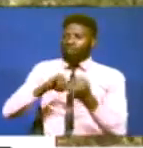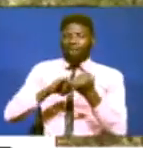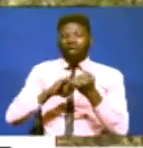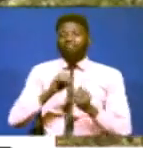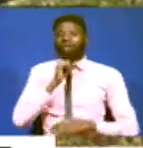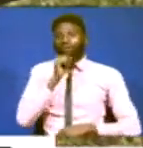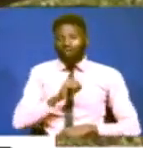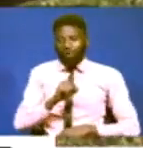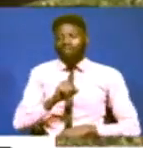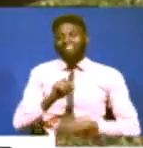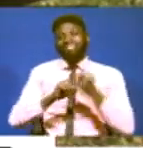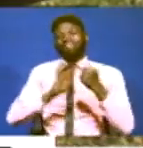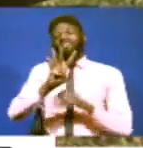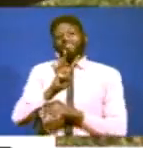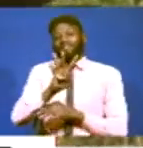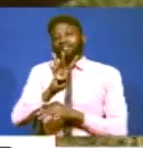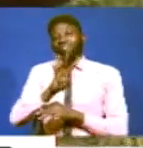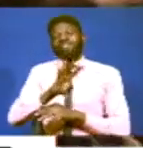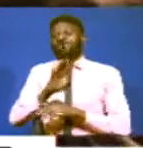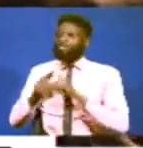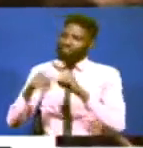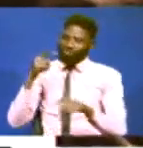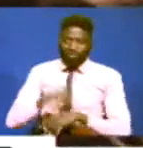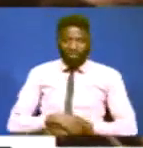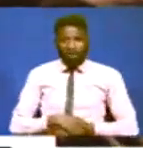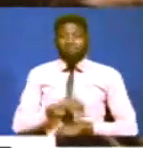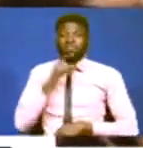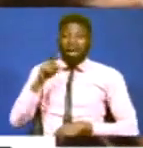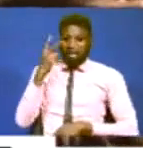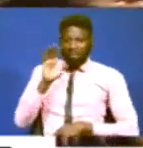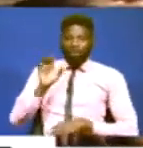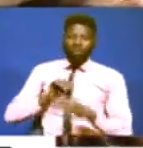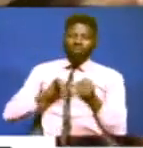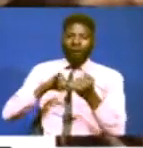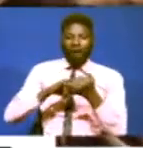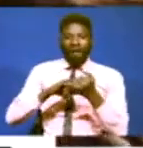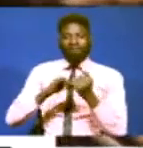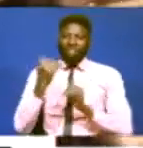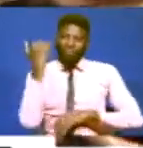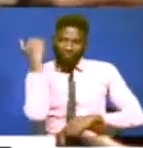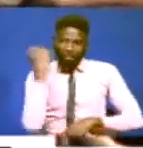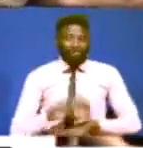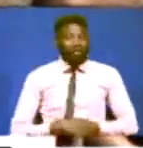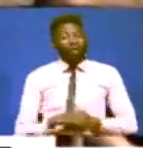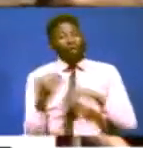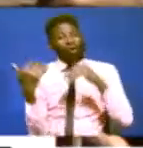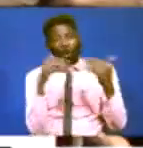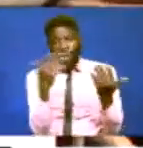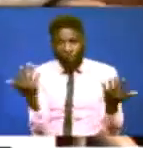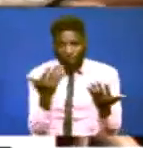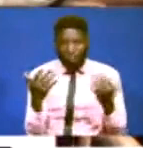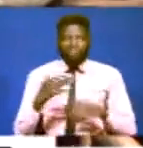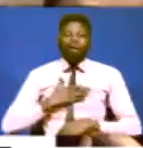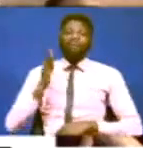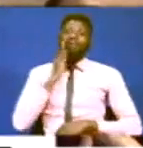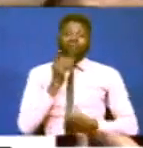said to have suspected his wife of having an affair. Ugombi ilikuwa tu mamangu alitoka hapa alikuwa ameenda